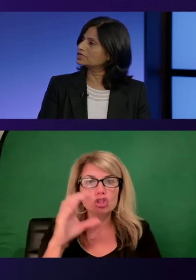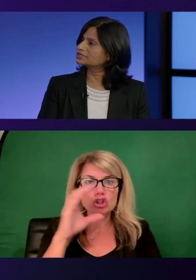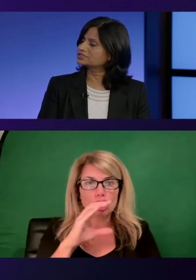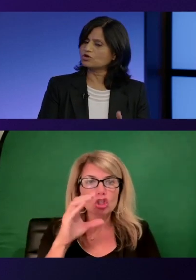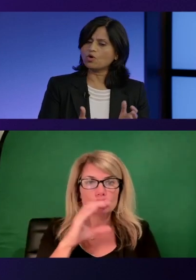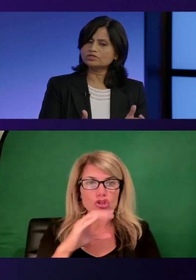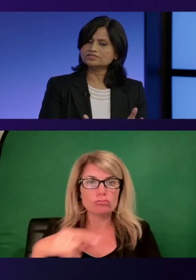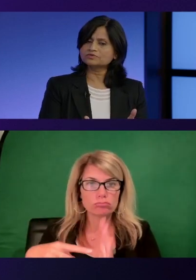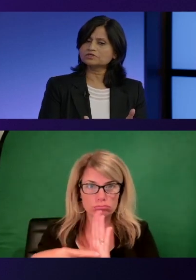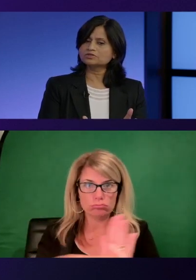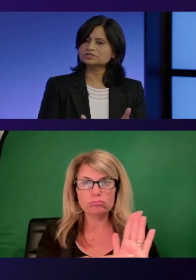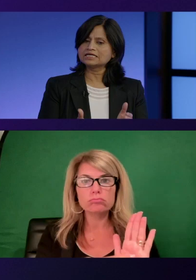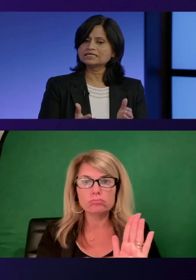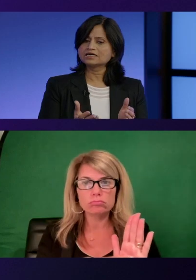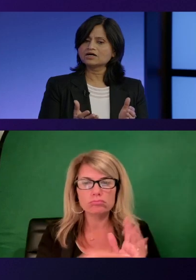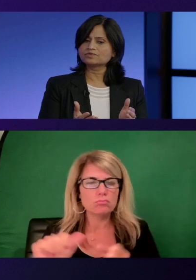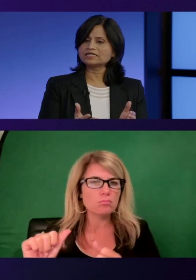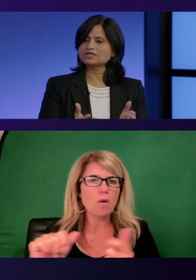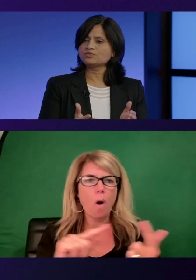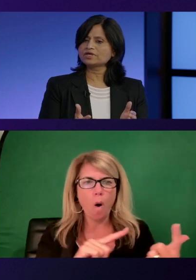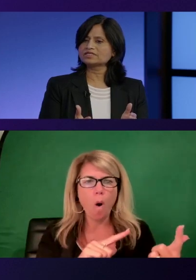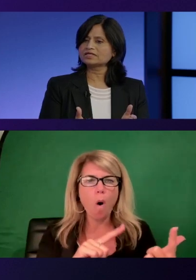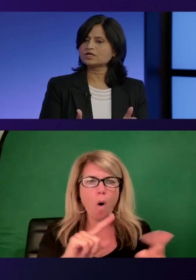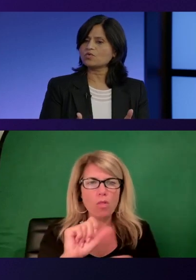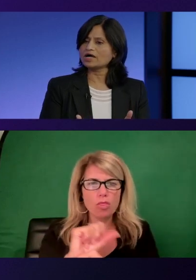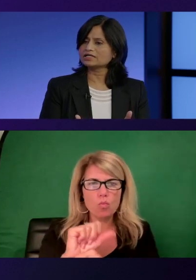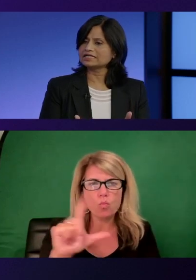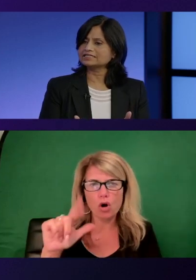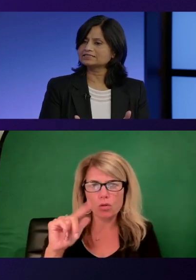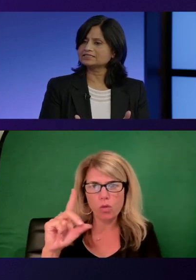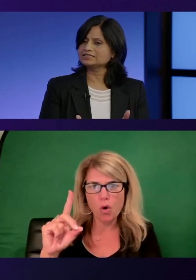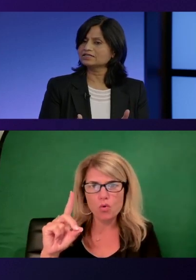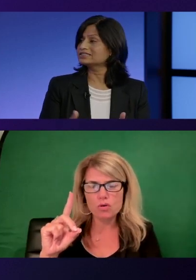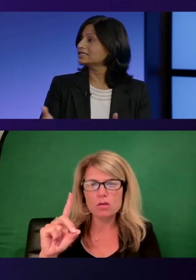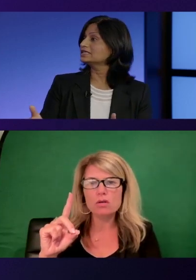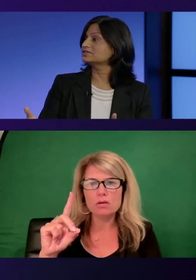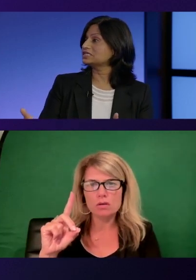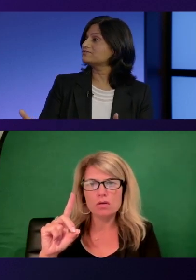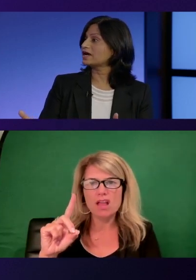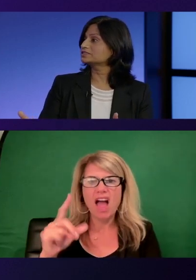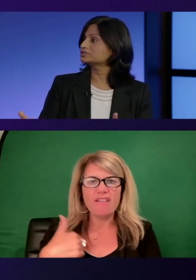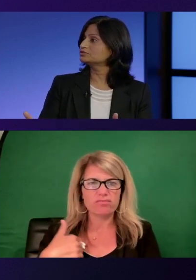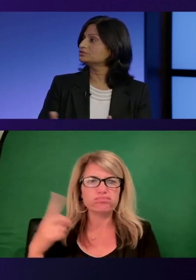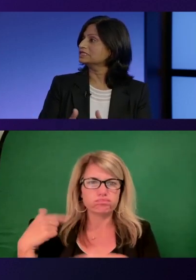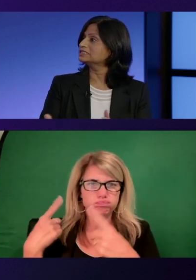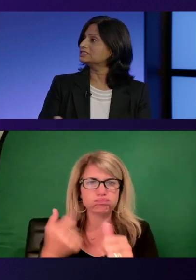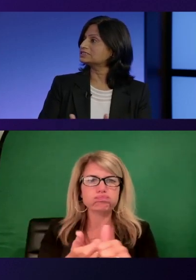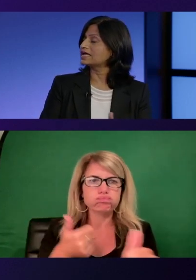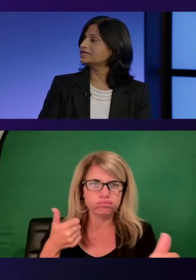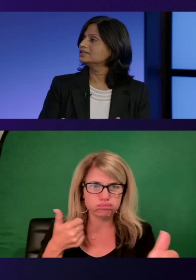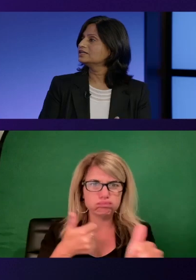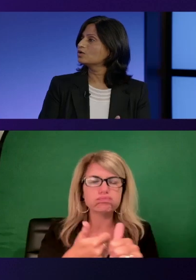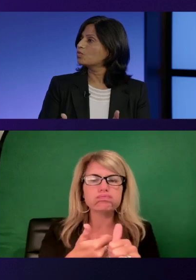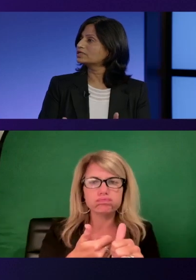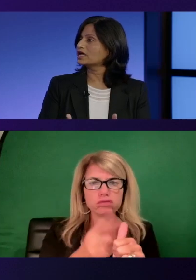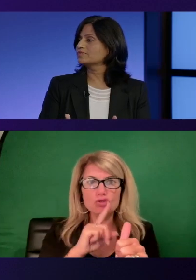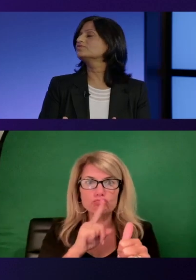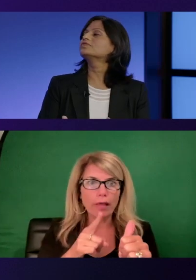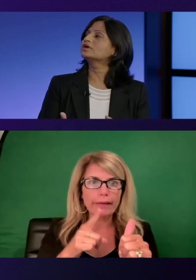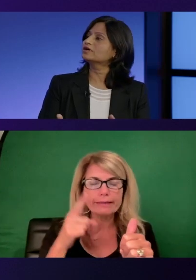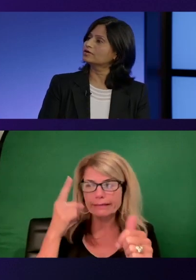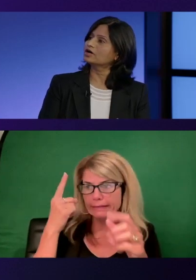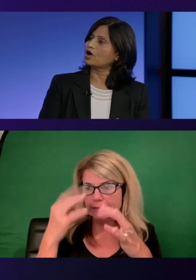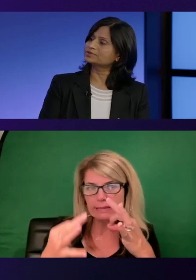the virtualization. All these workloads really where they require latencies, and that's a key factor to really decide what type